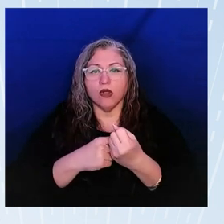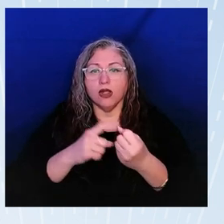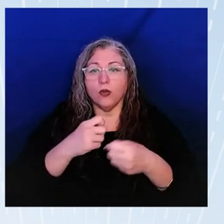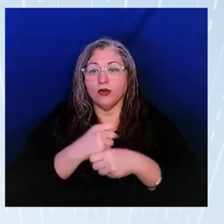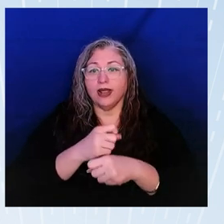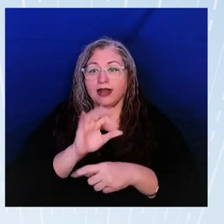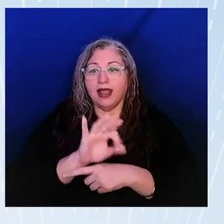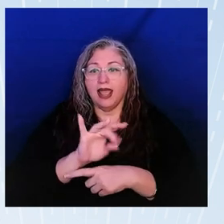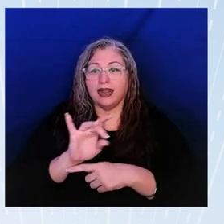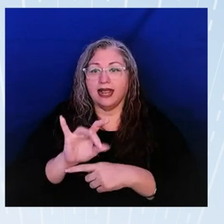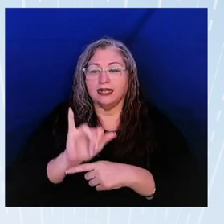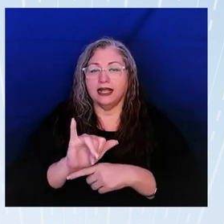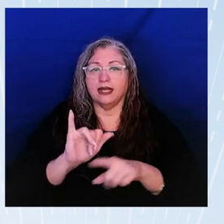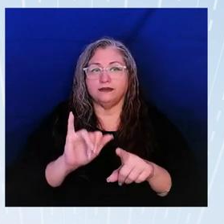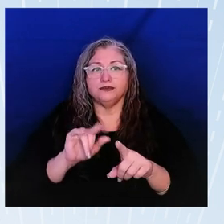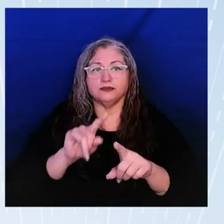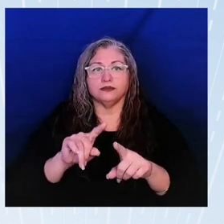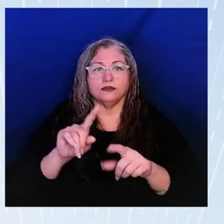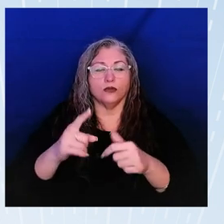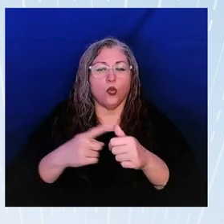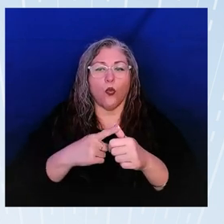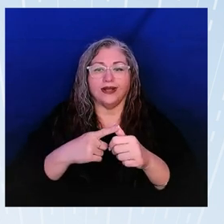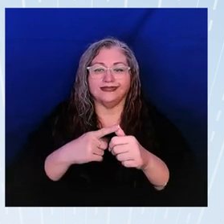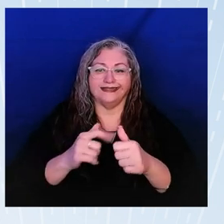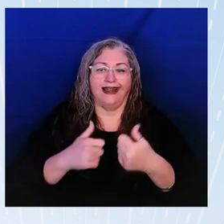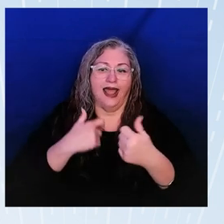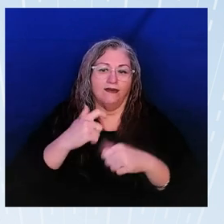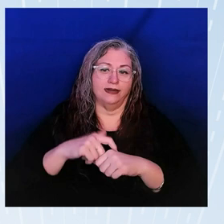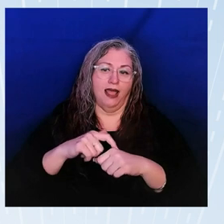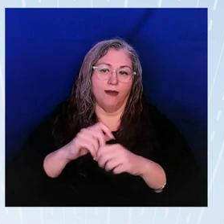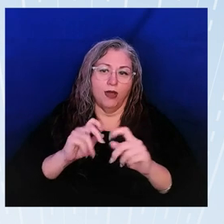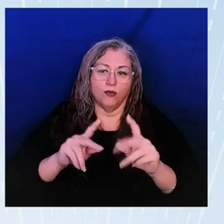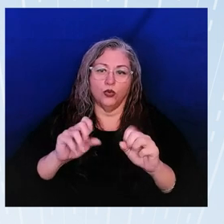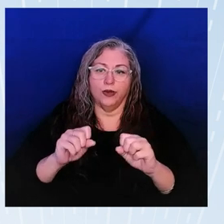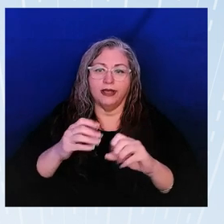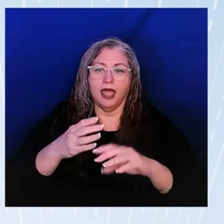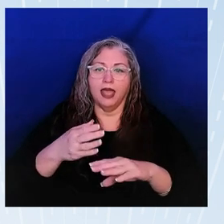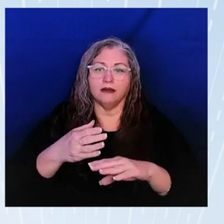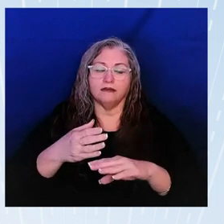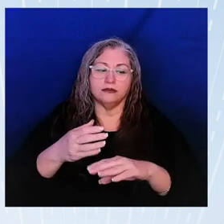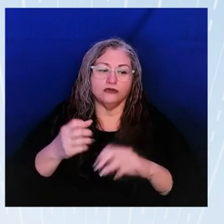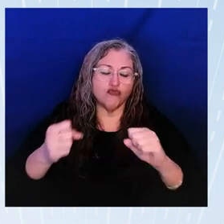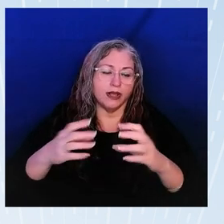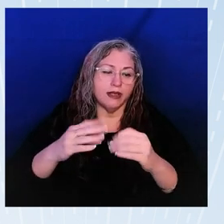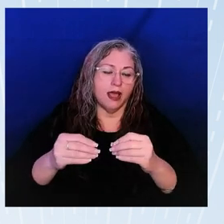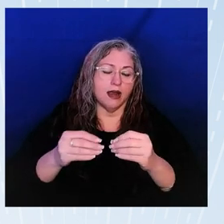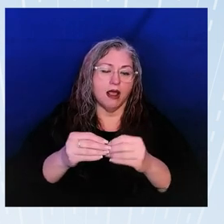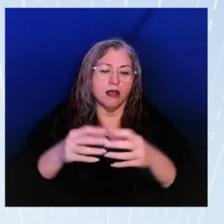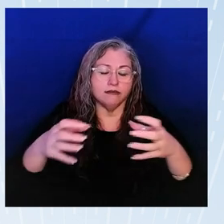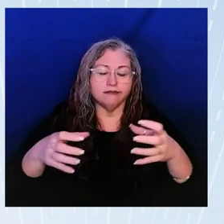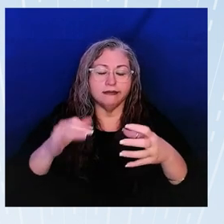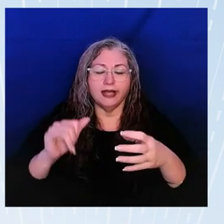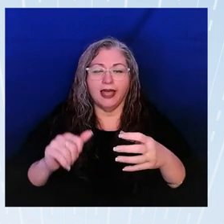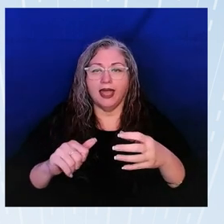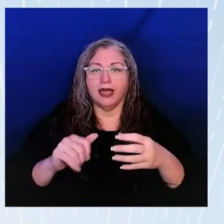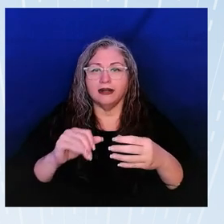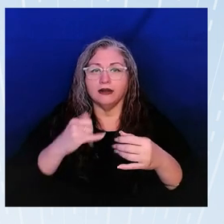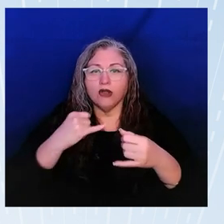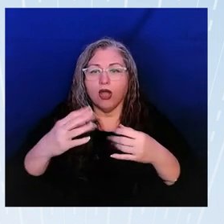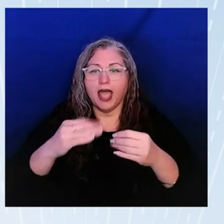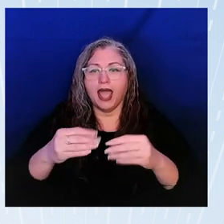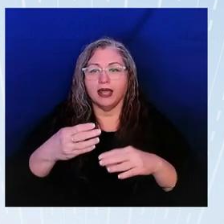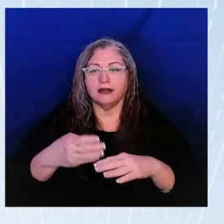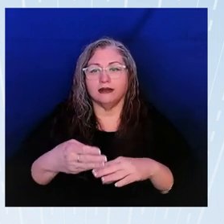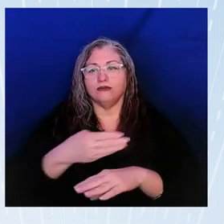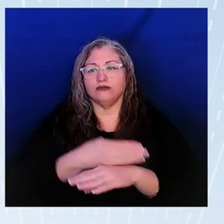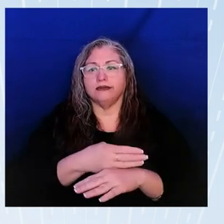is a once-in-a-lifetime opportunity to strengthen and expand the lifeline and transform America's behavioral health